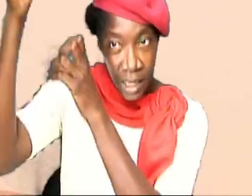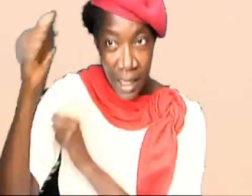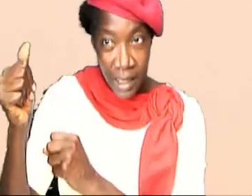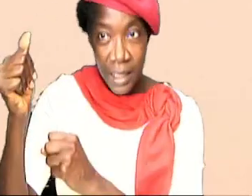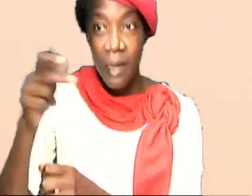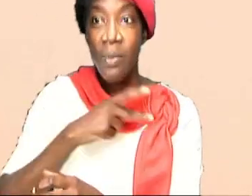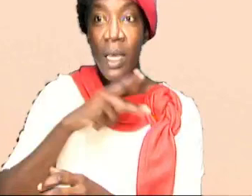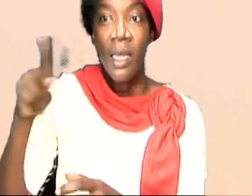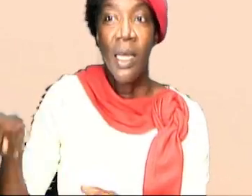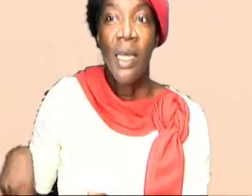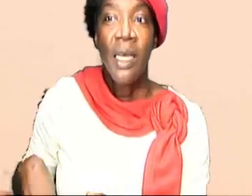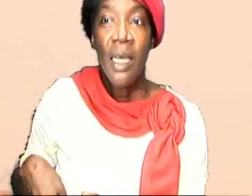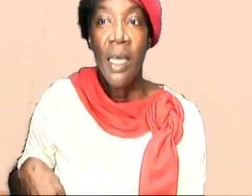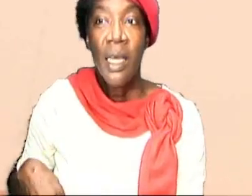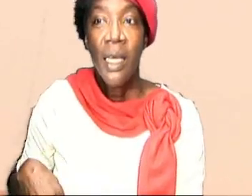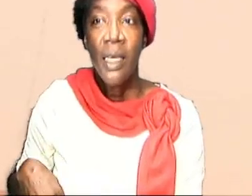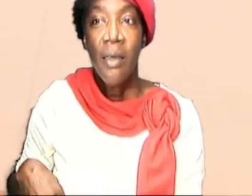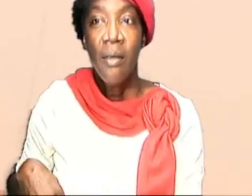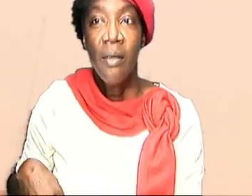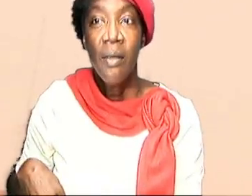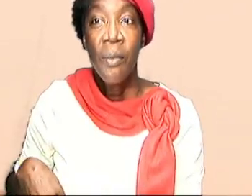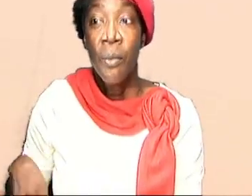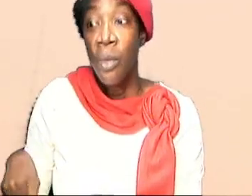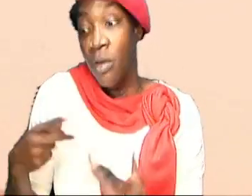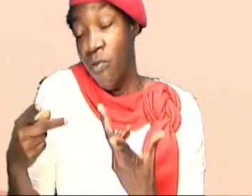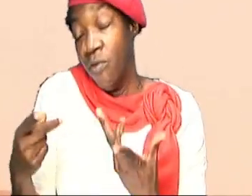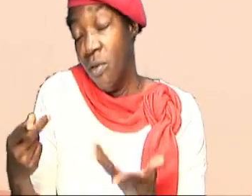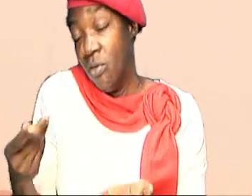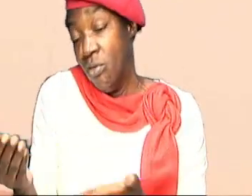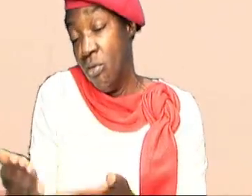kings. And, you know, we've been going for a couple of weeks.